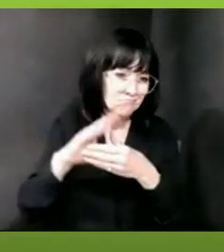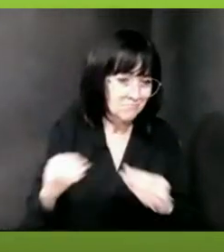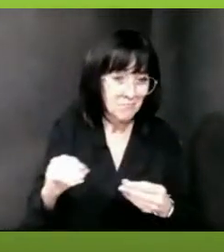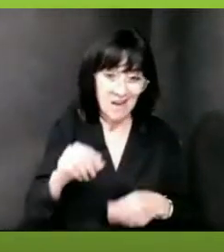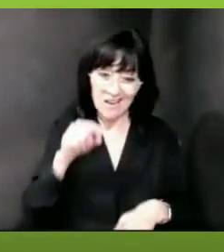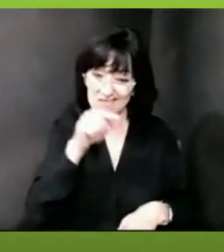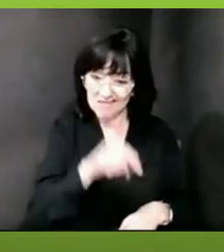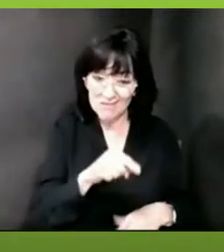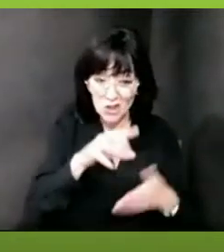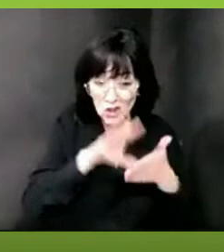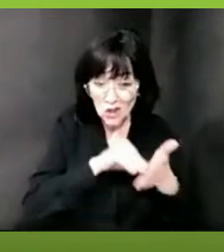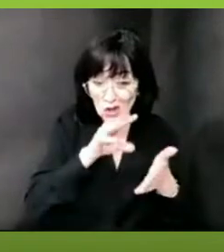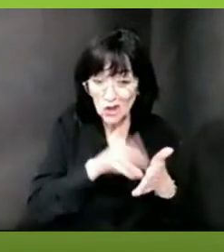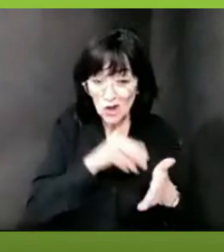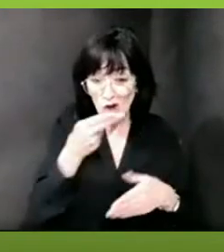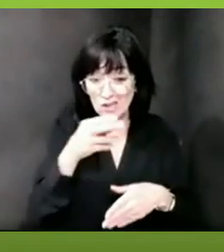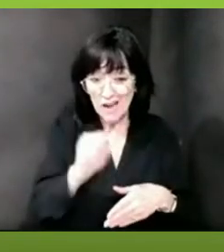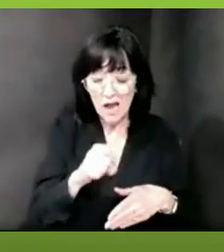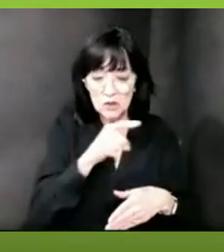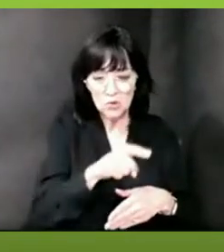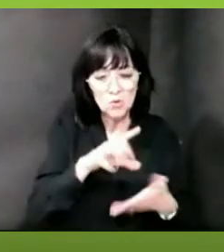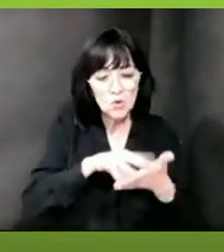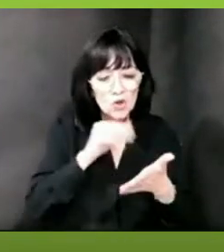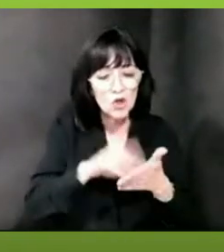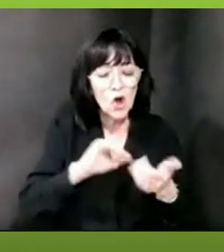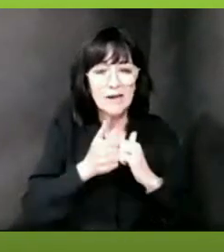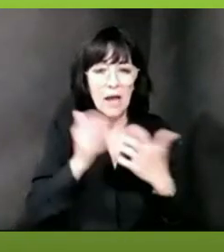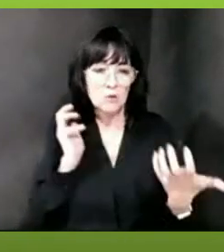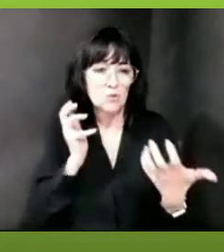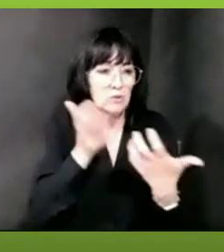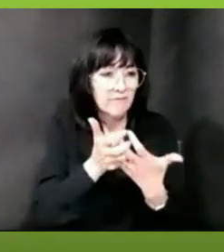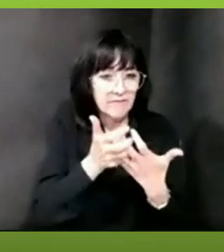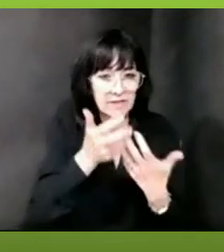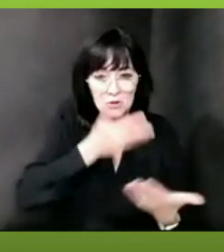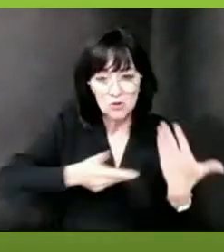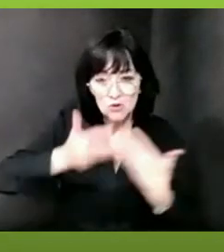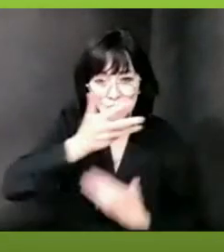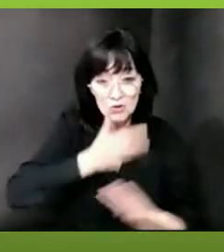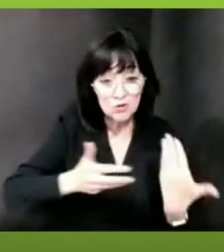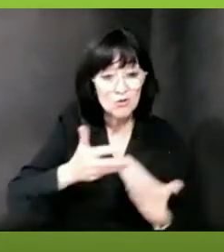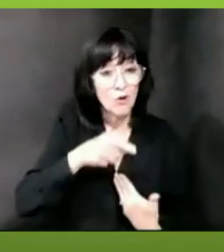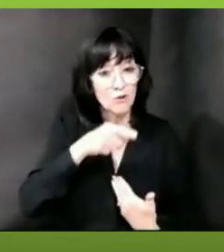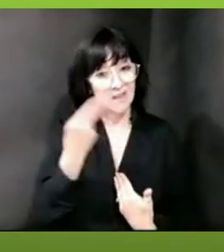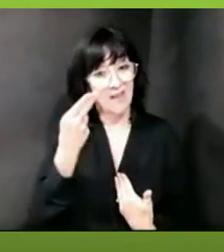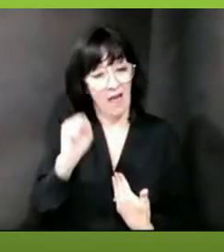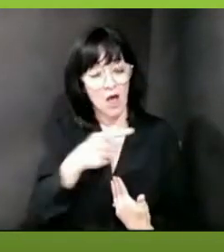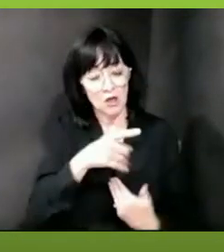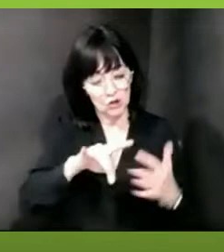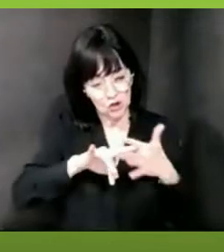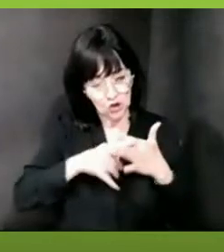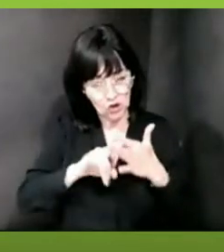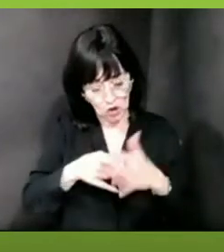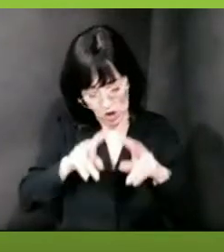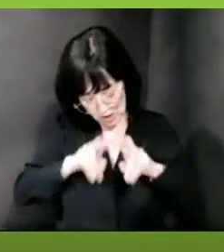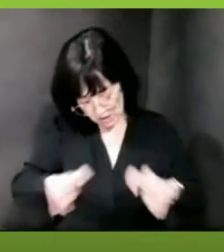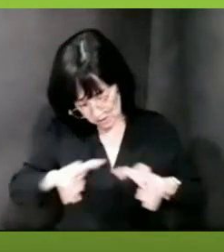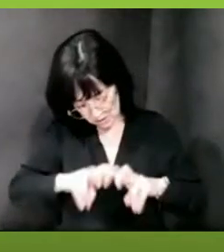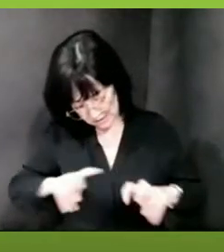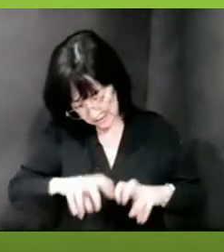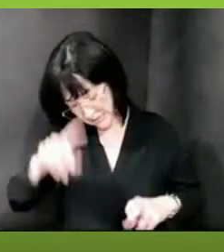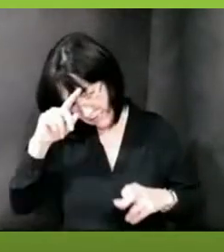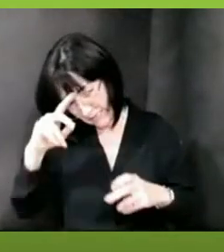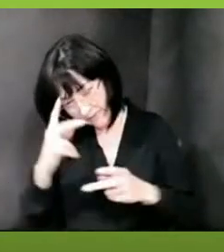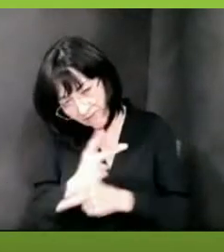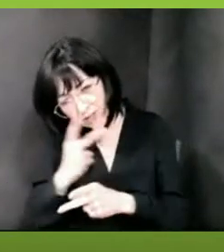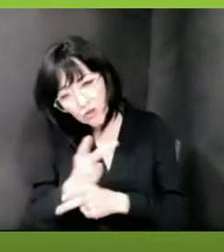you learn how to fit in socially. You begin to figure out who you are by your senior year, still figuring that out in college, but starts in high